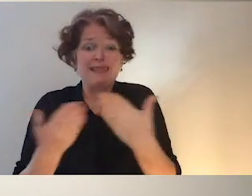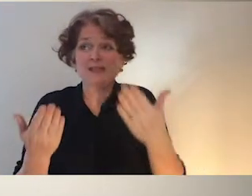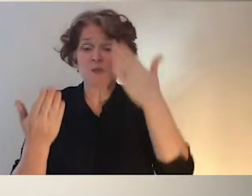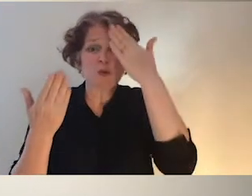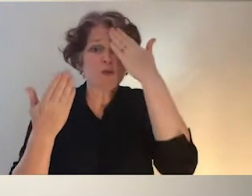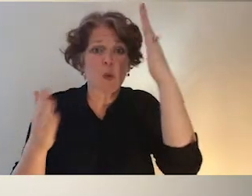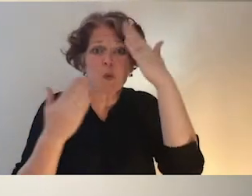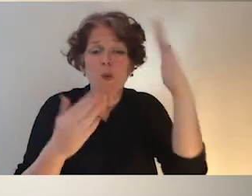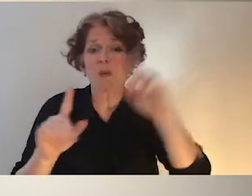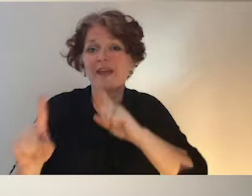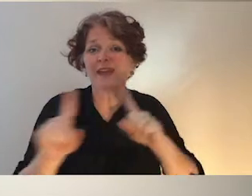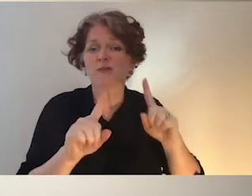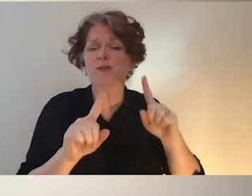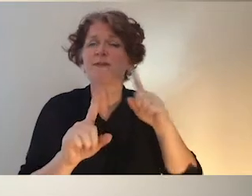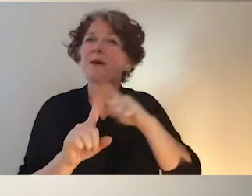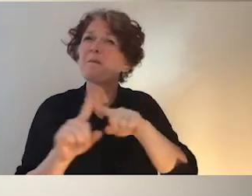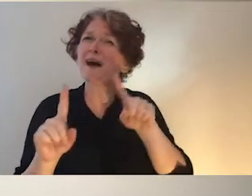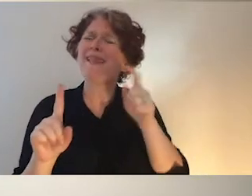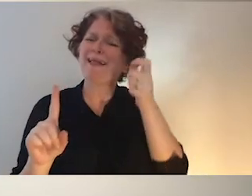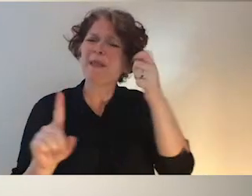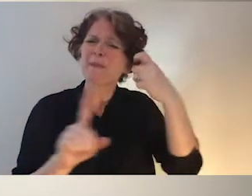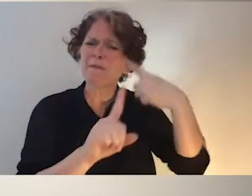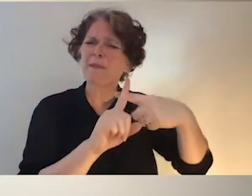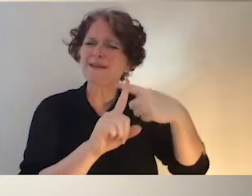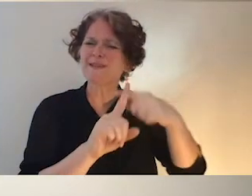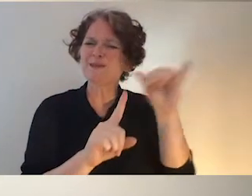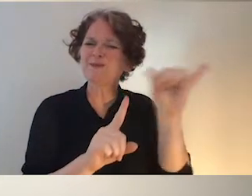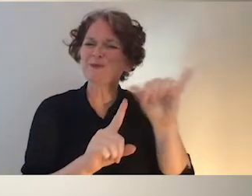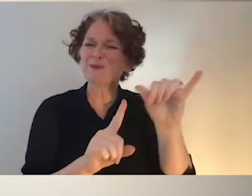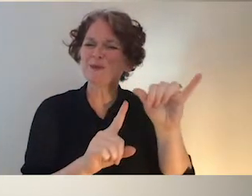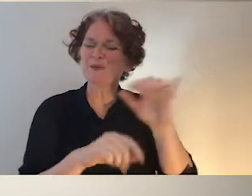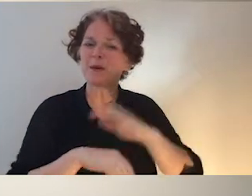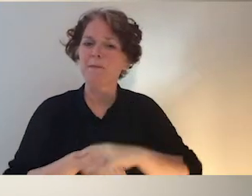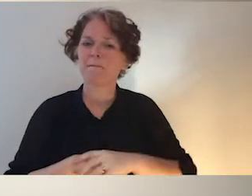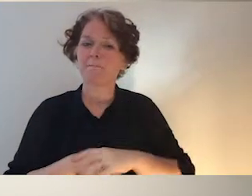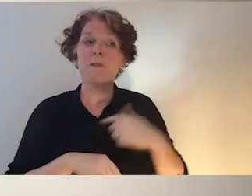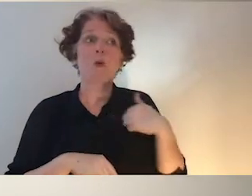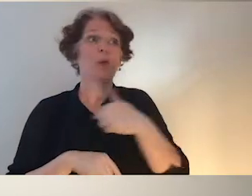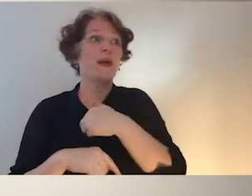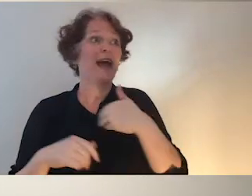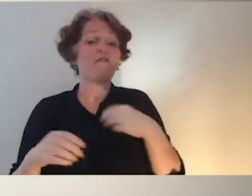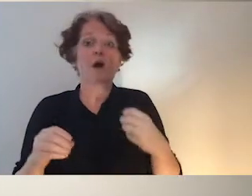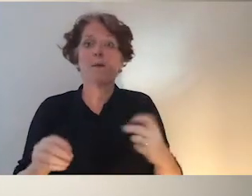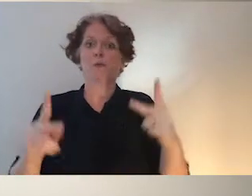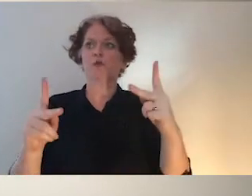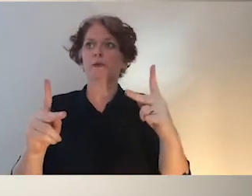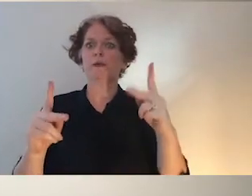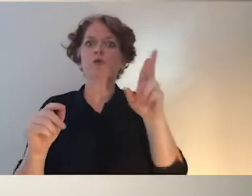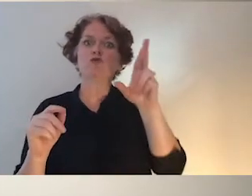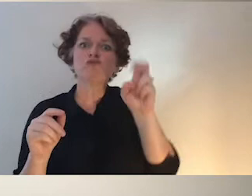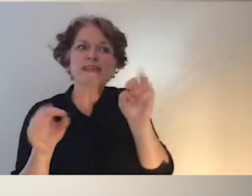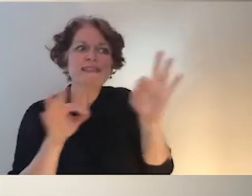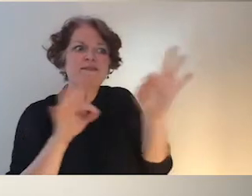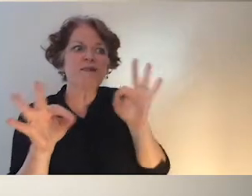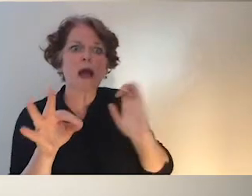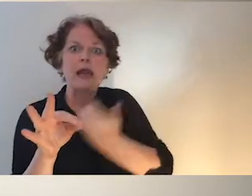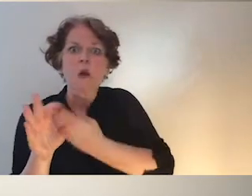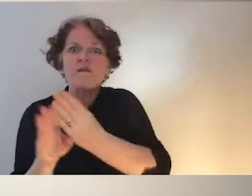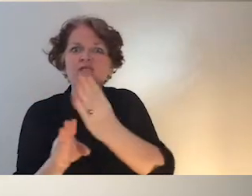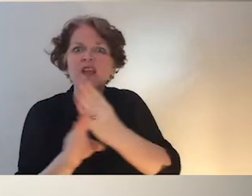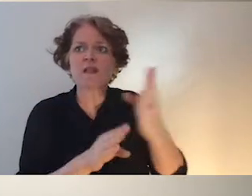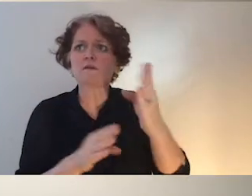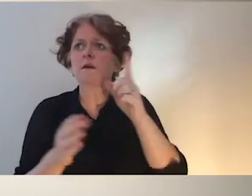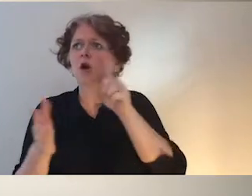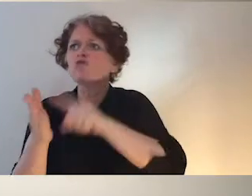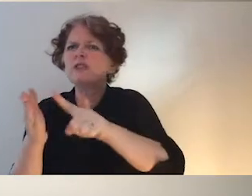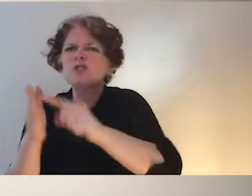but the uncertainty comes with a silver lining. We have the invaluable opportunity to redefine our respective fields as future